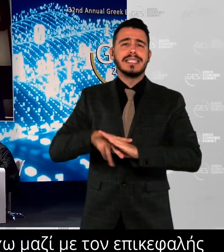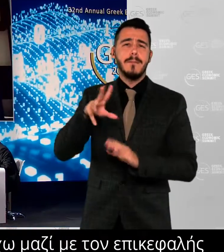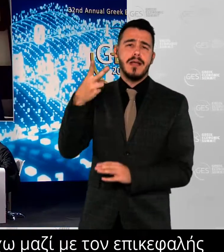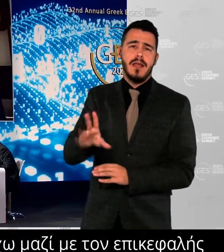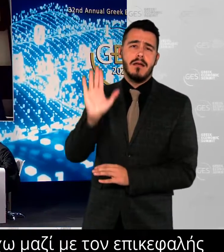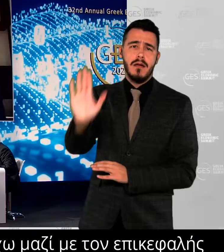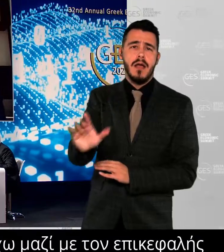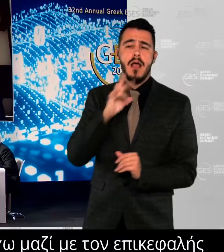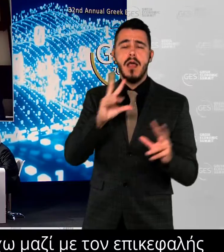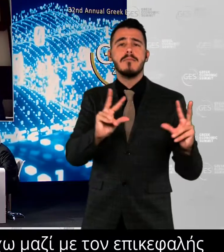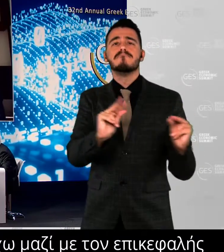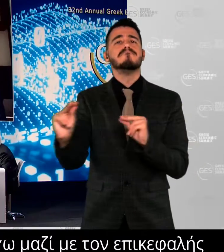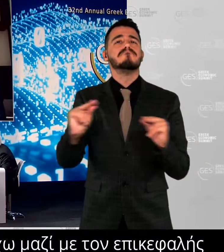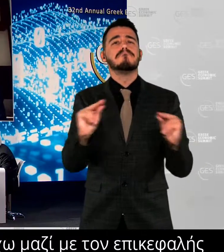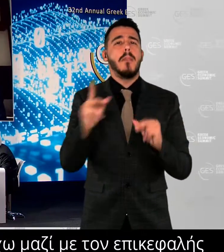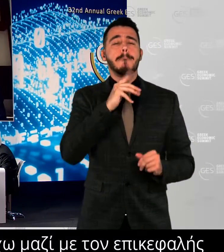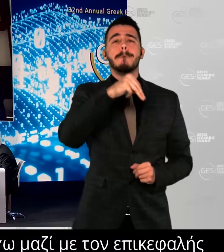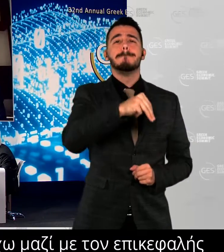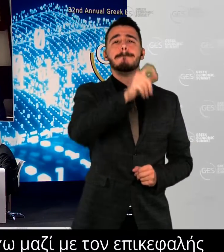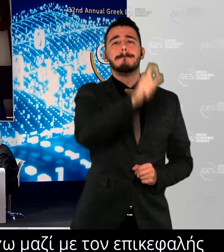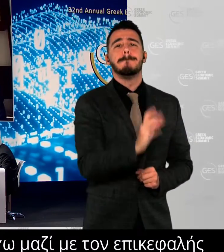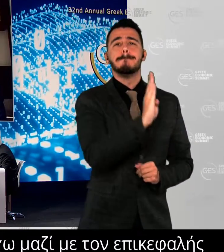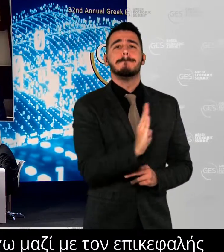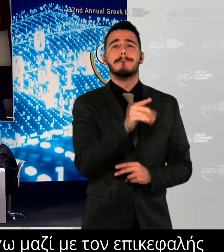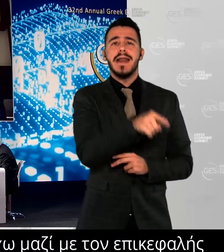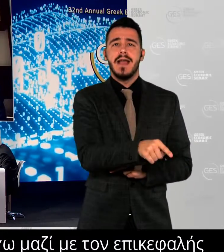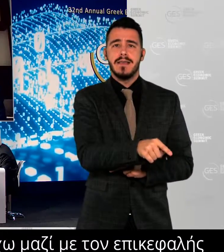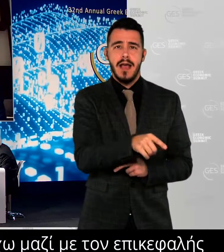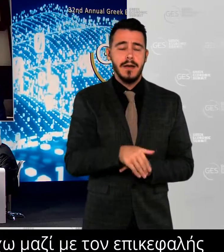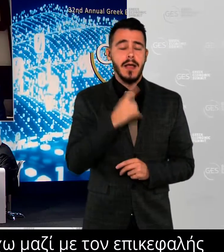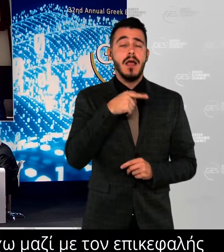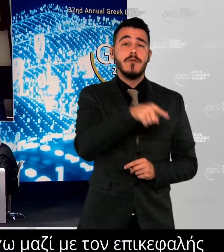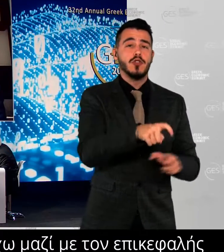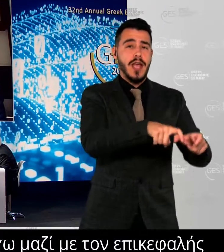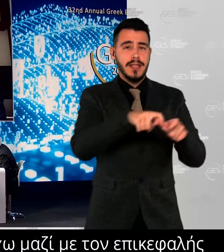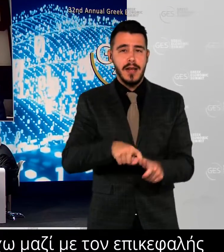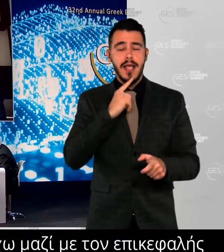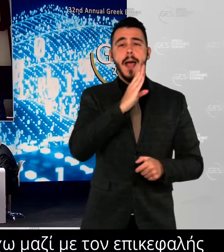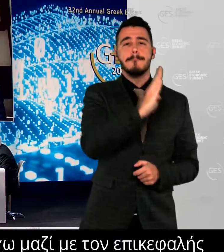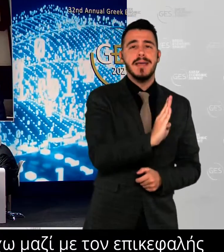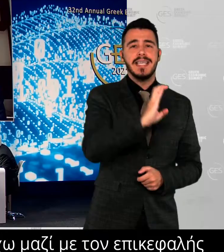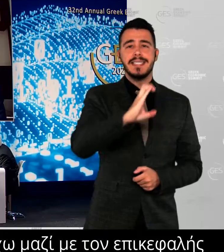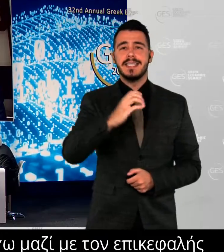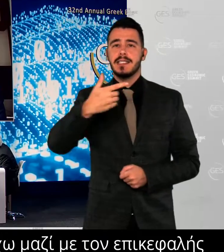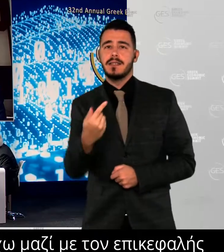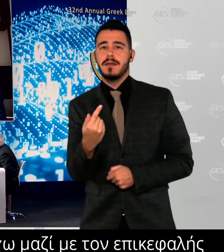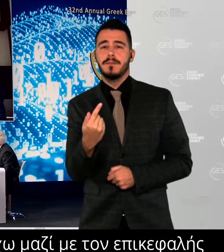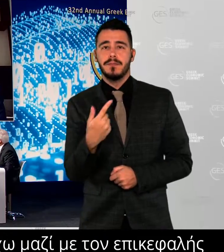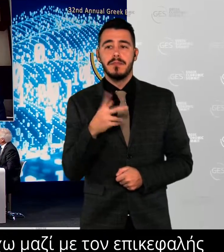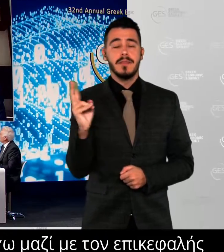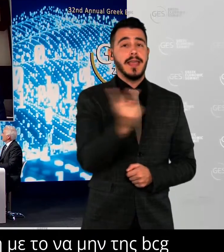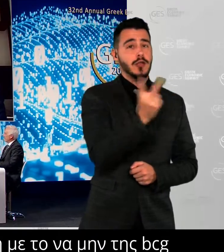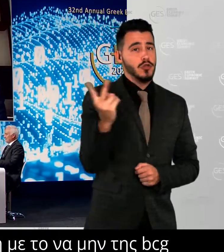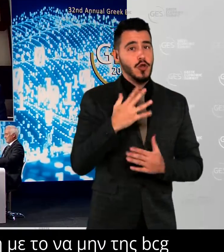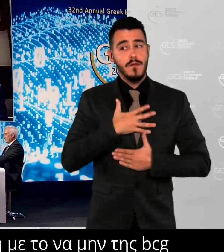Partner of BGG. Gentlemen, thank you for being with us. I pass the floor to you for your fireside chat. Thank